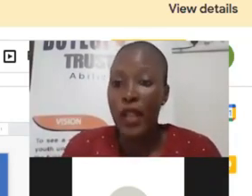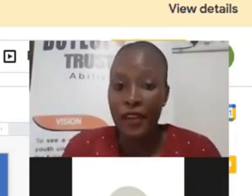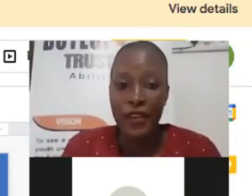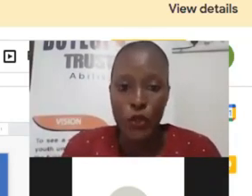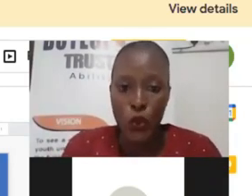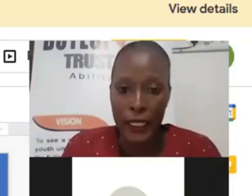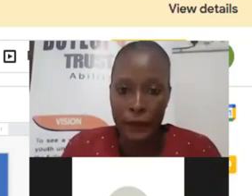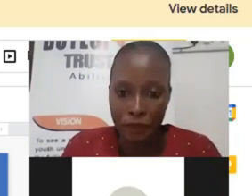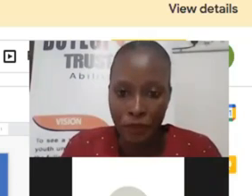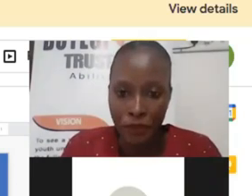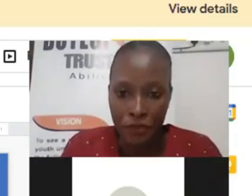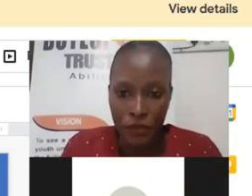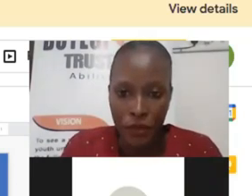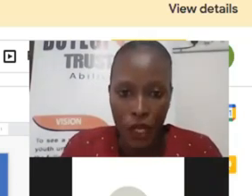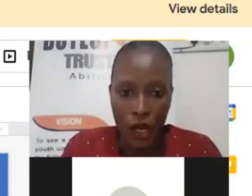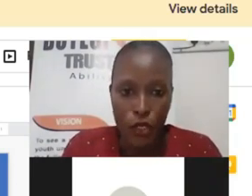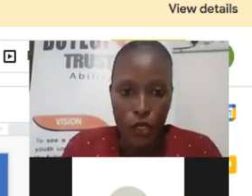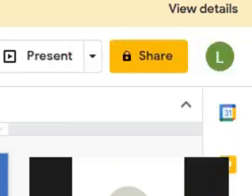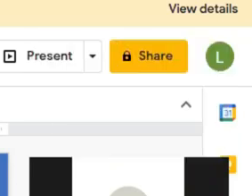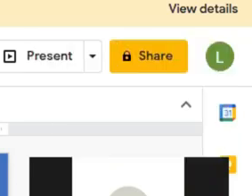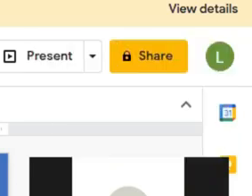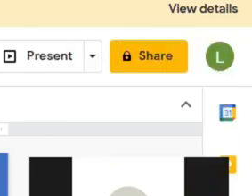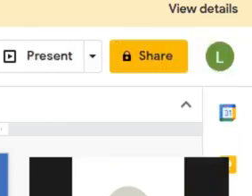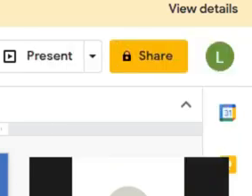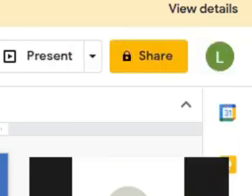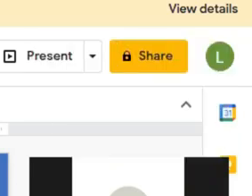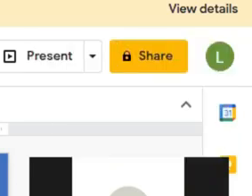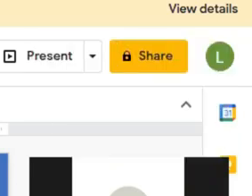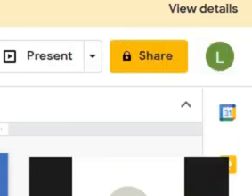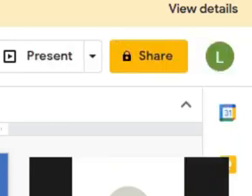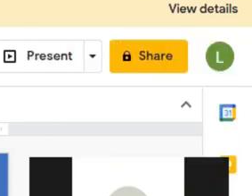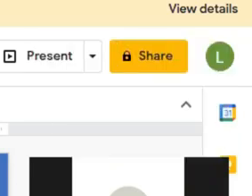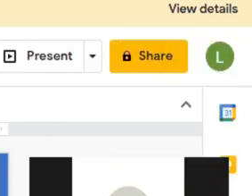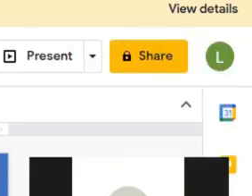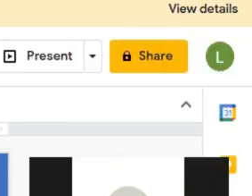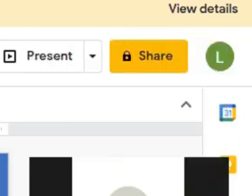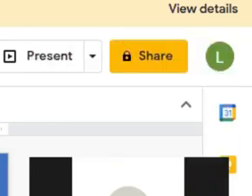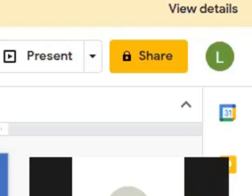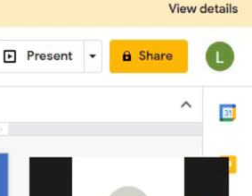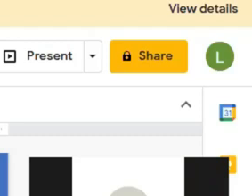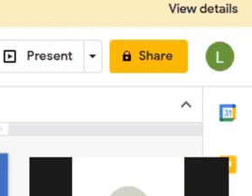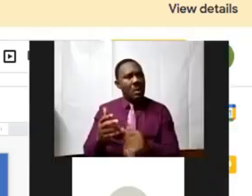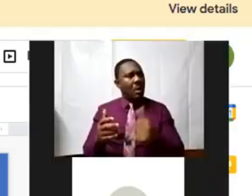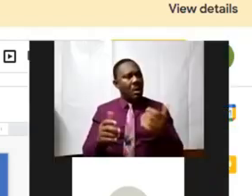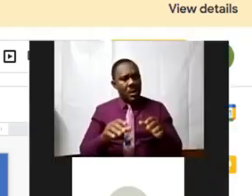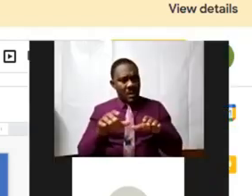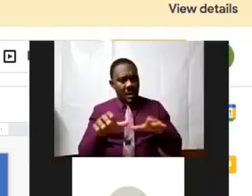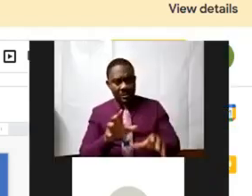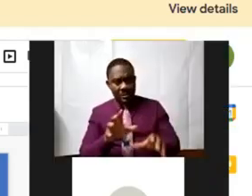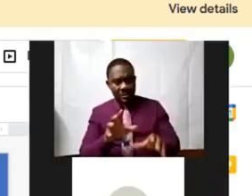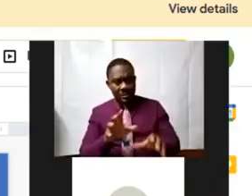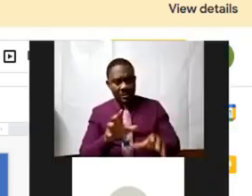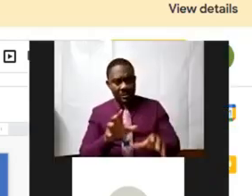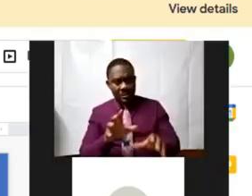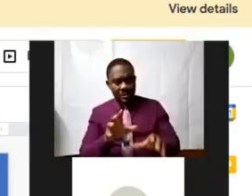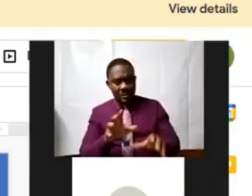of life as well. So we say for younger children with autism,